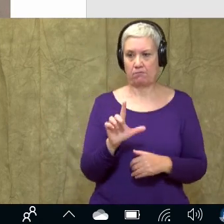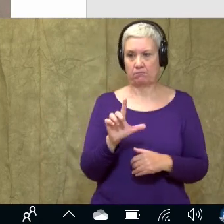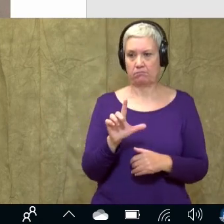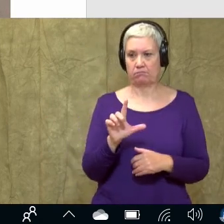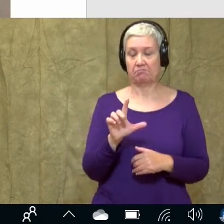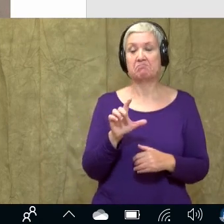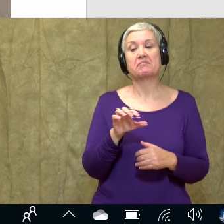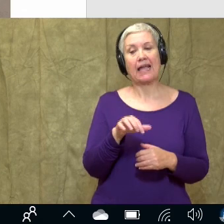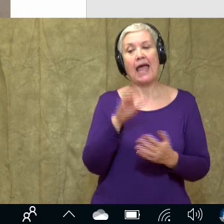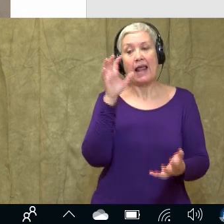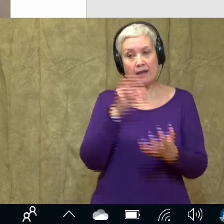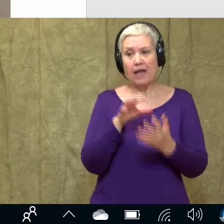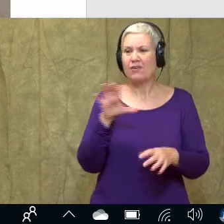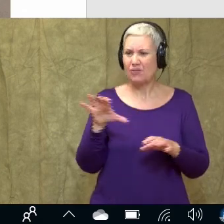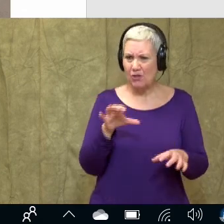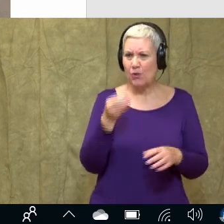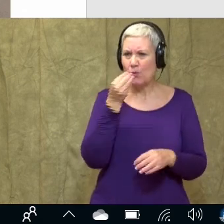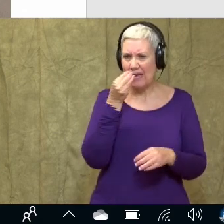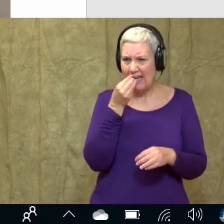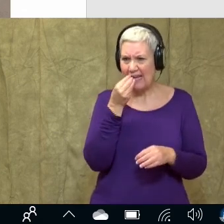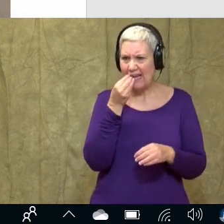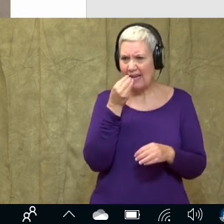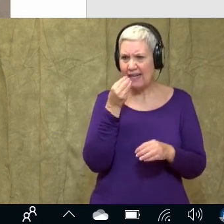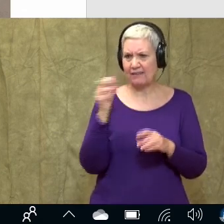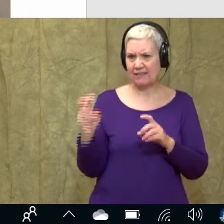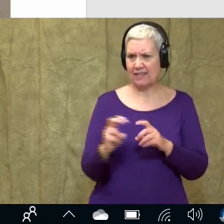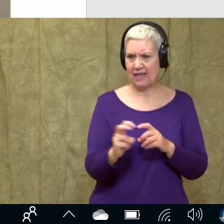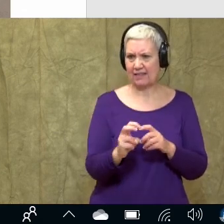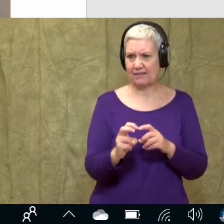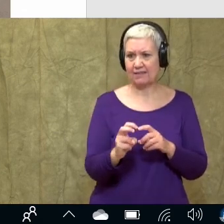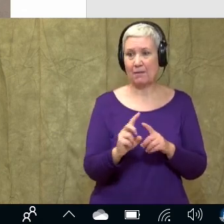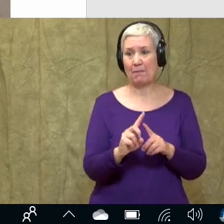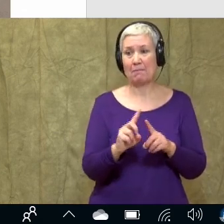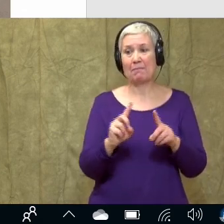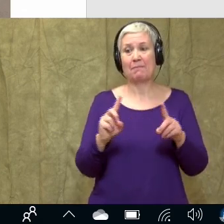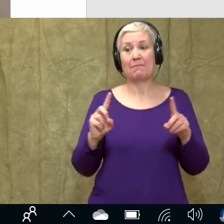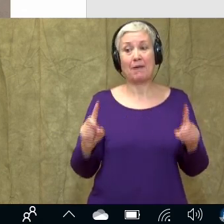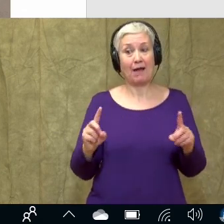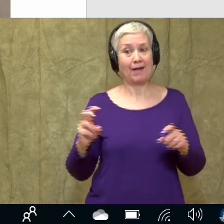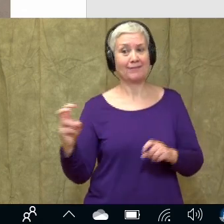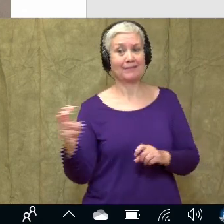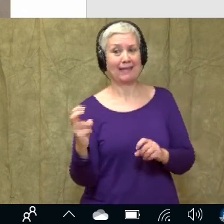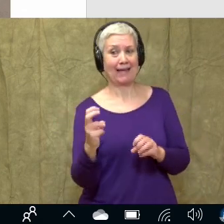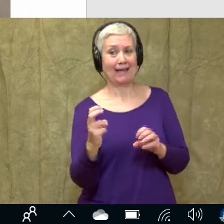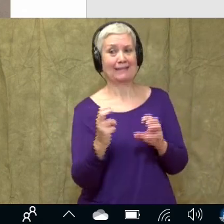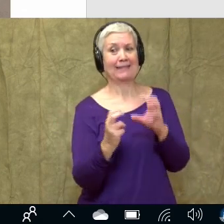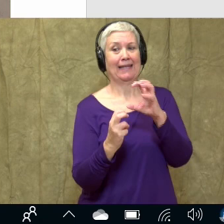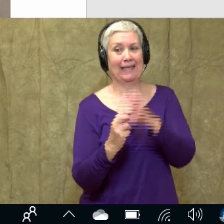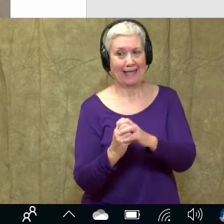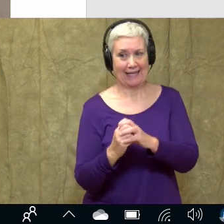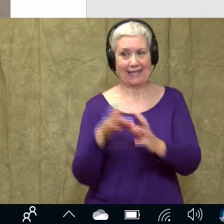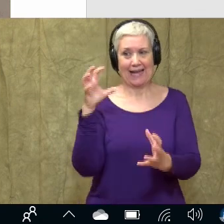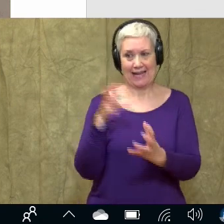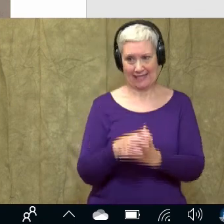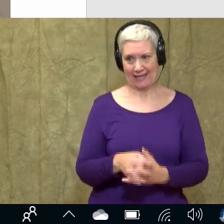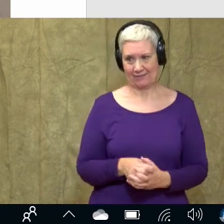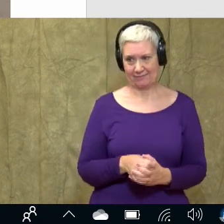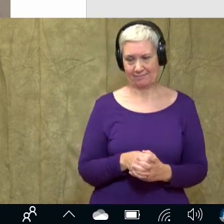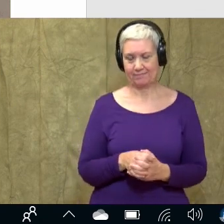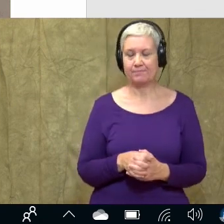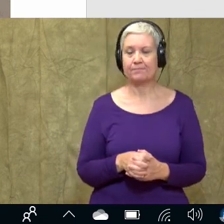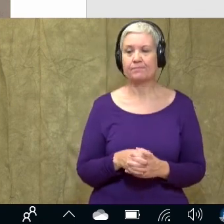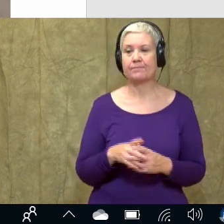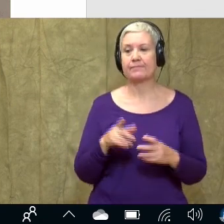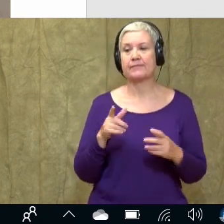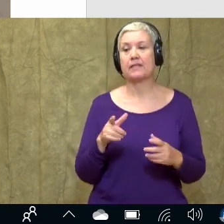do eat pythons, pythons can also eat alligators. But once out of Florida, there aren't any